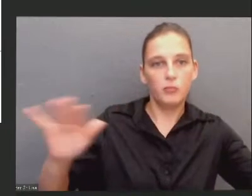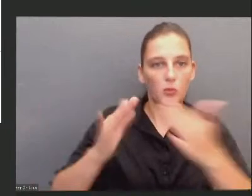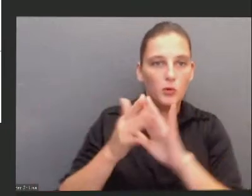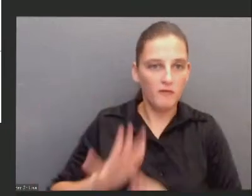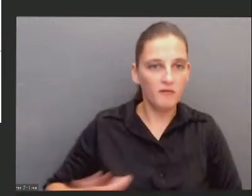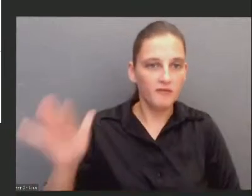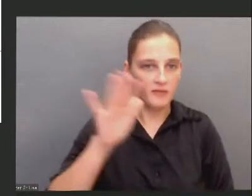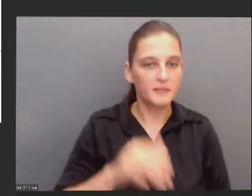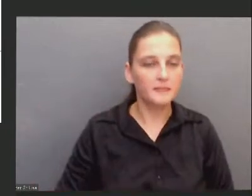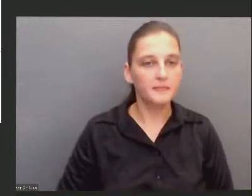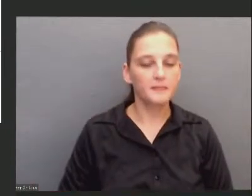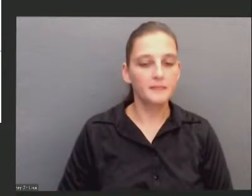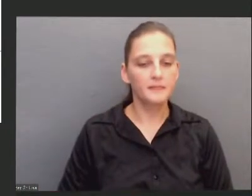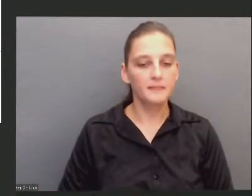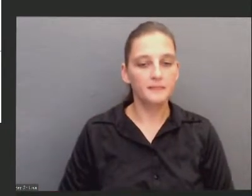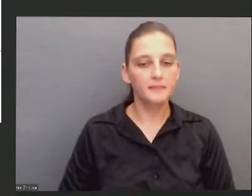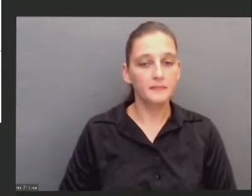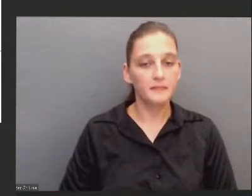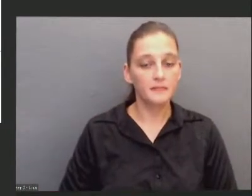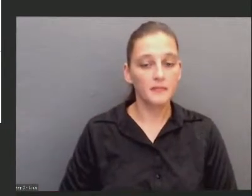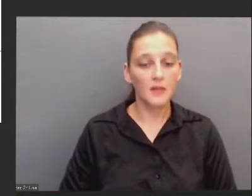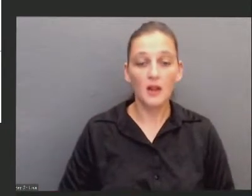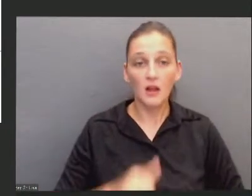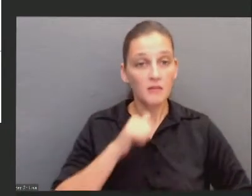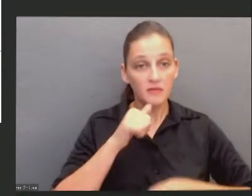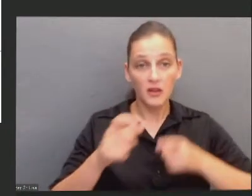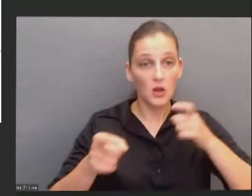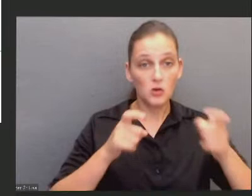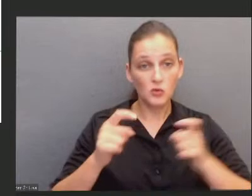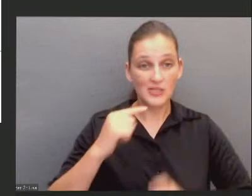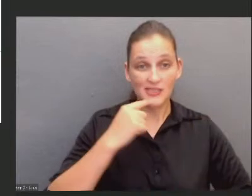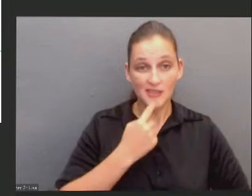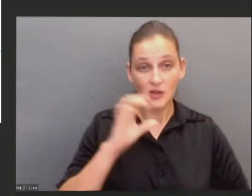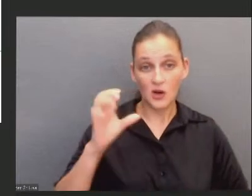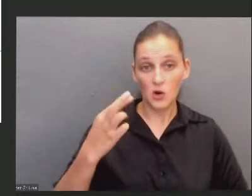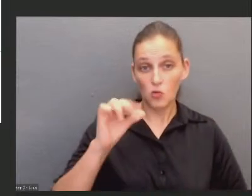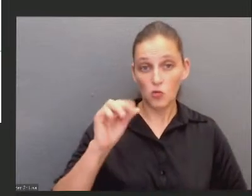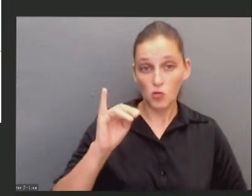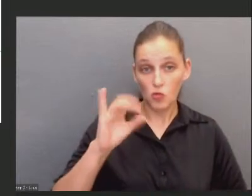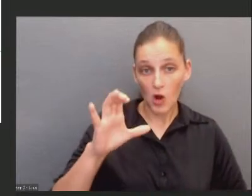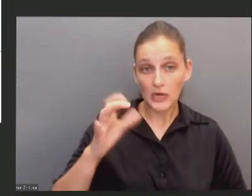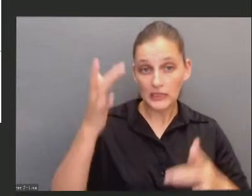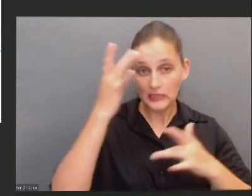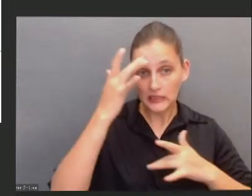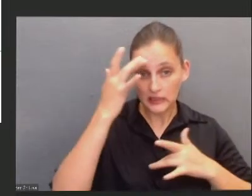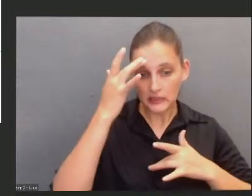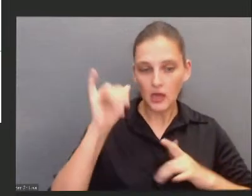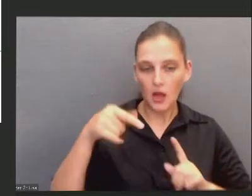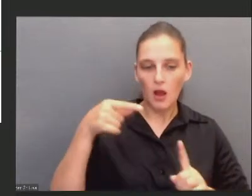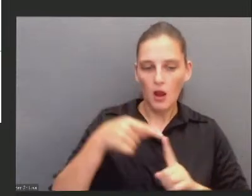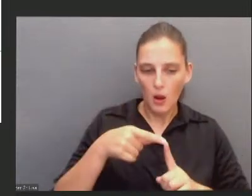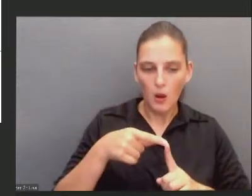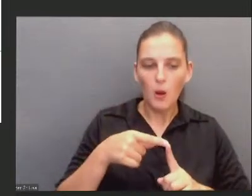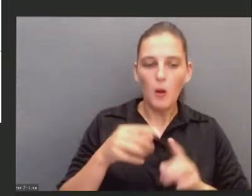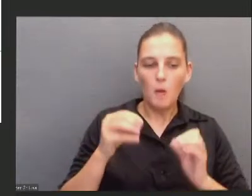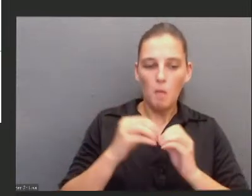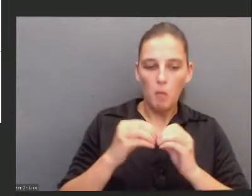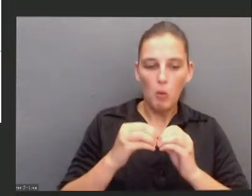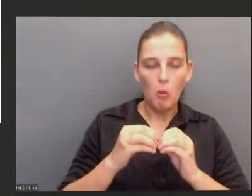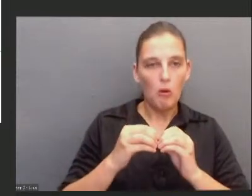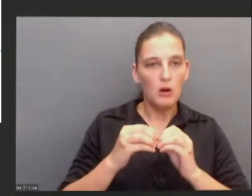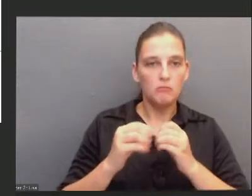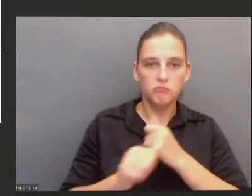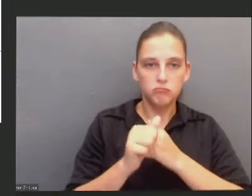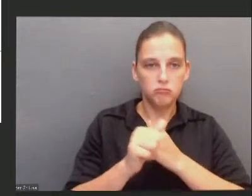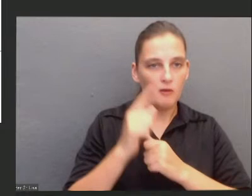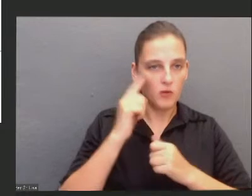Next, uncontrolled chronic disease is a key cause of morbidity during the pandemic. Correcting the root